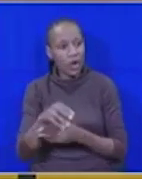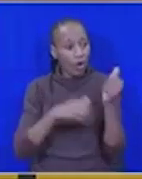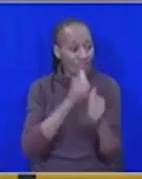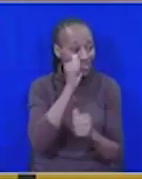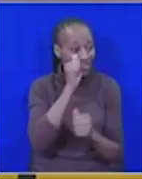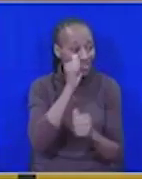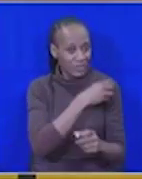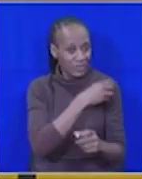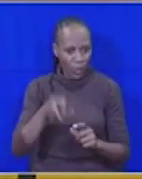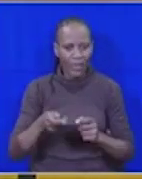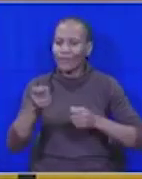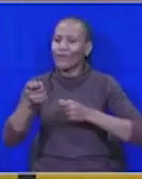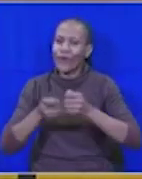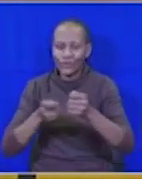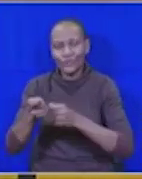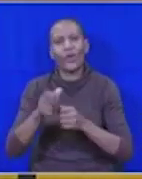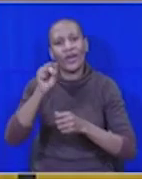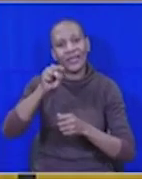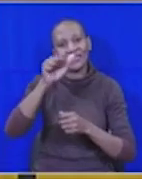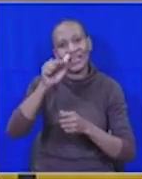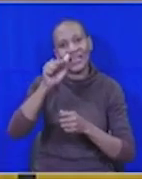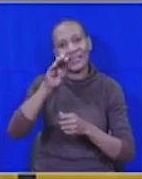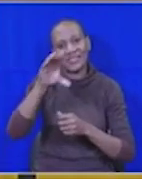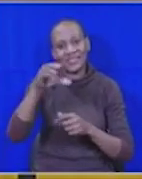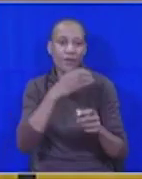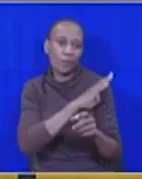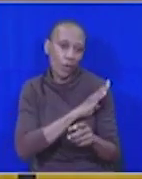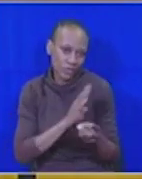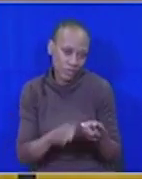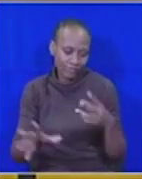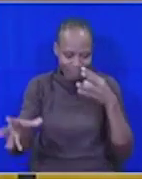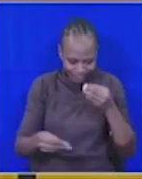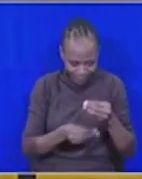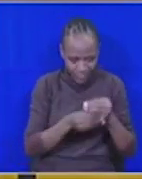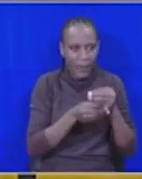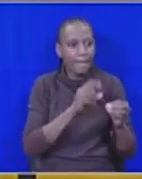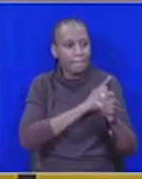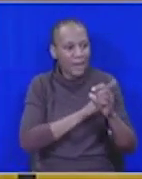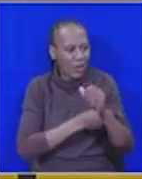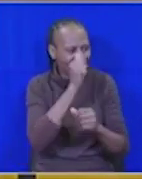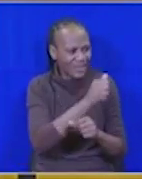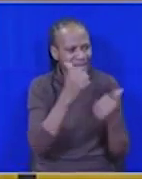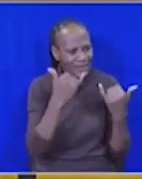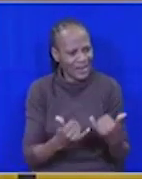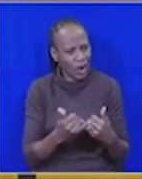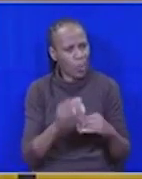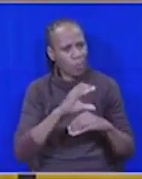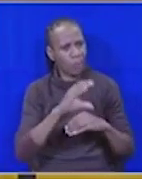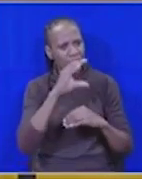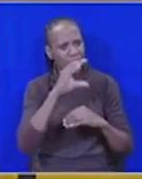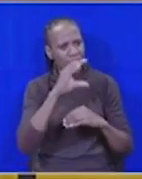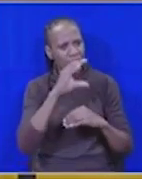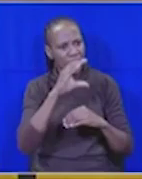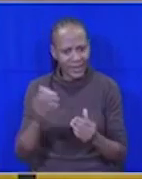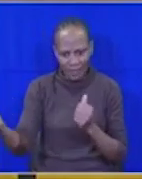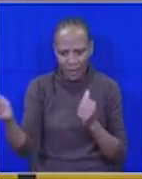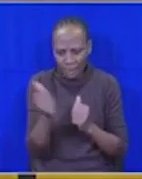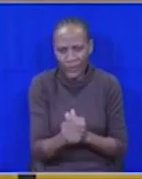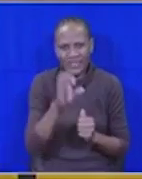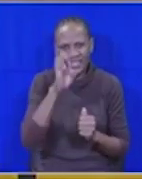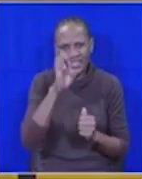total control over the SABC board. Combined with the power she already has to appoint the CEO, COO,